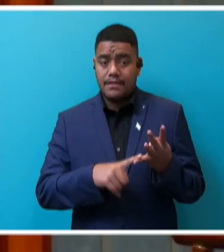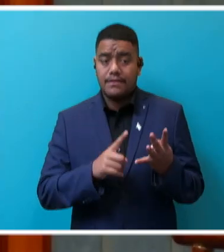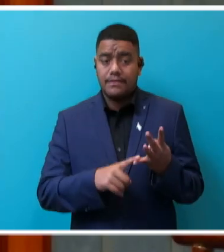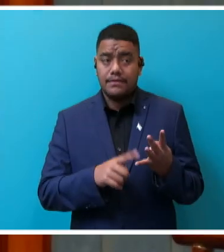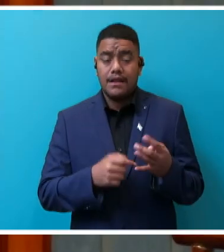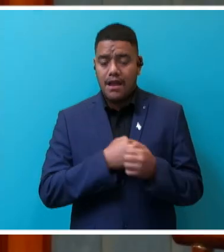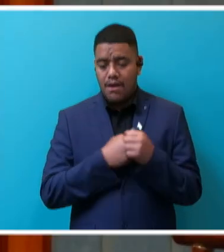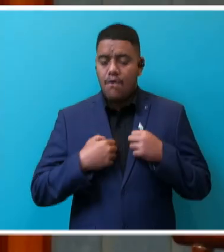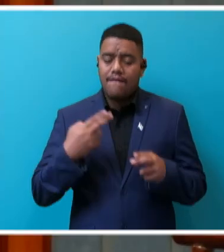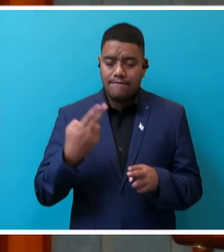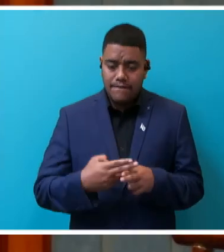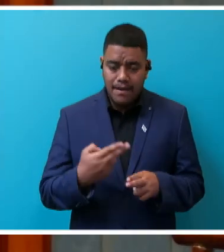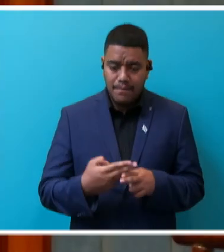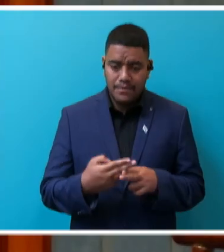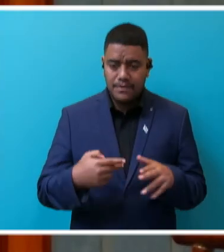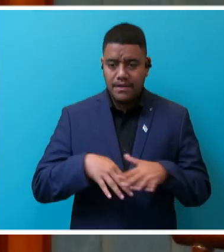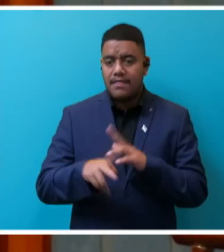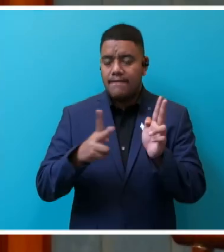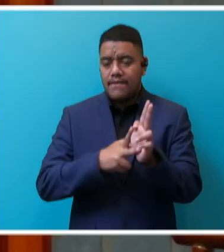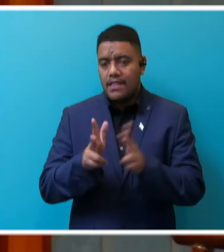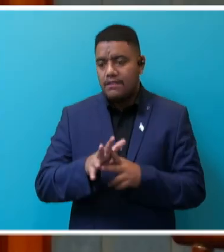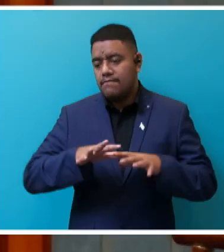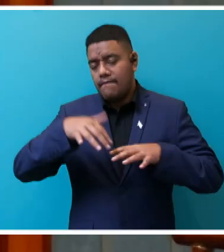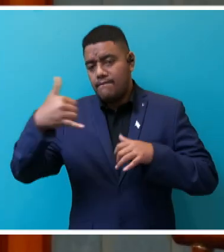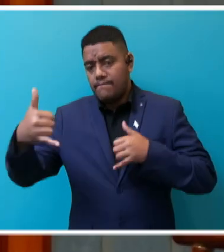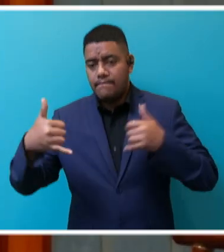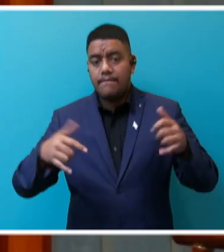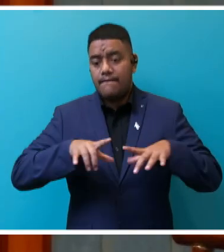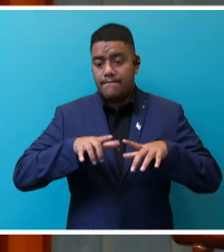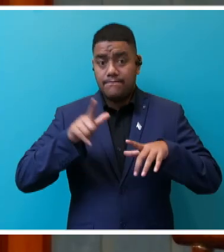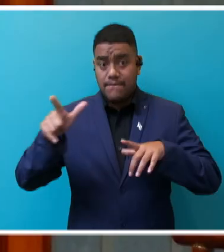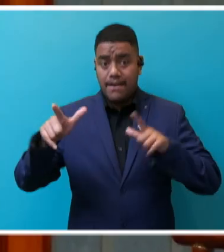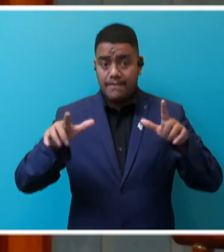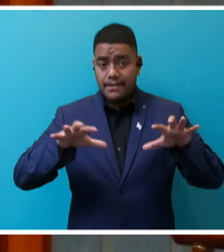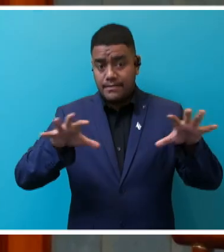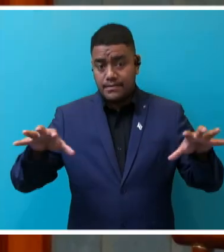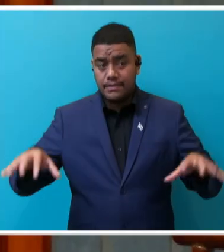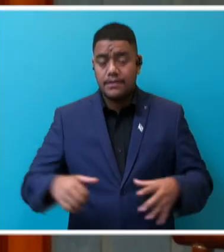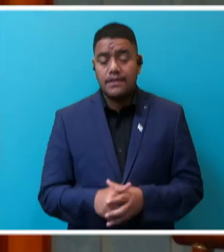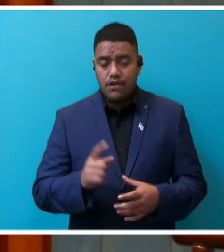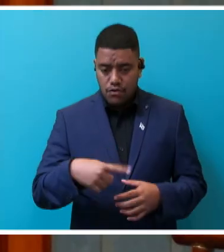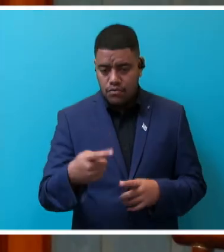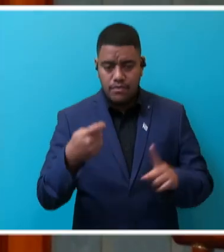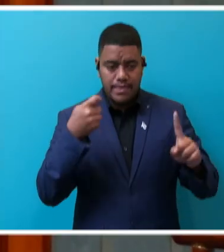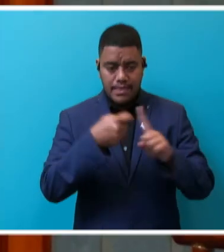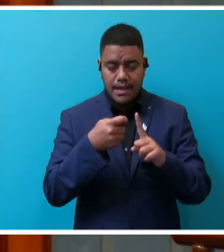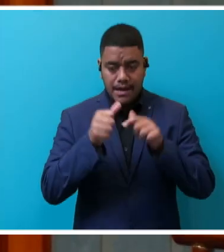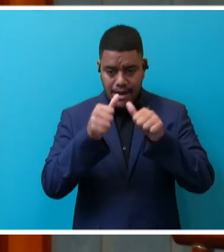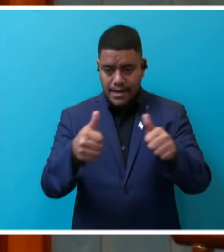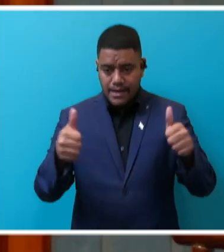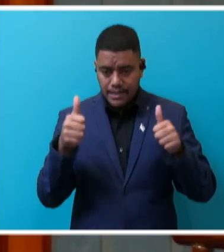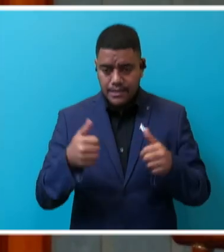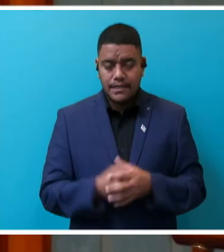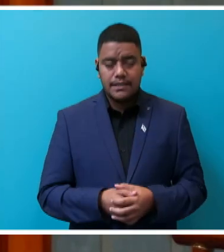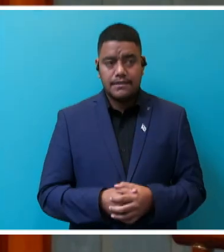farmers and rural entrepreneurs, the 2025-26 continues targeted agriculture and